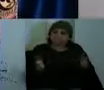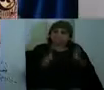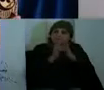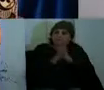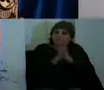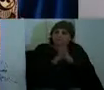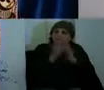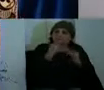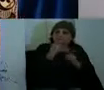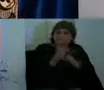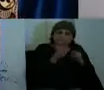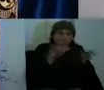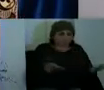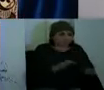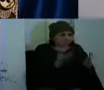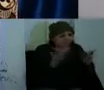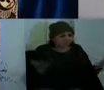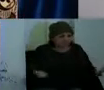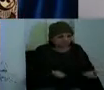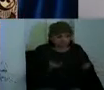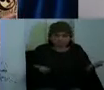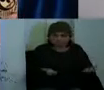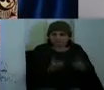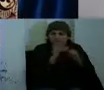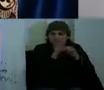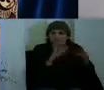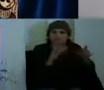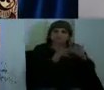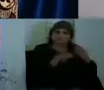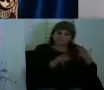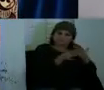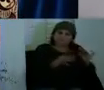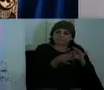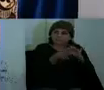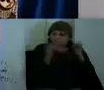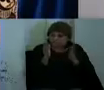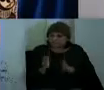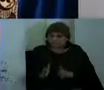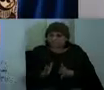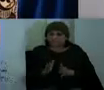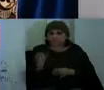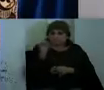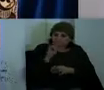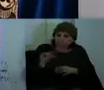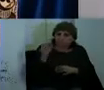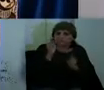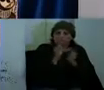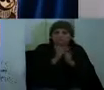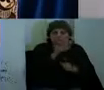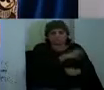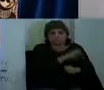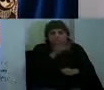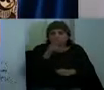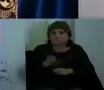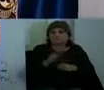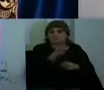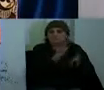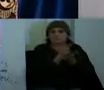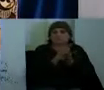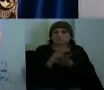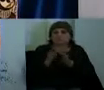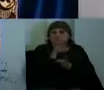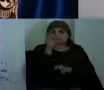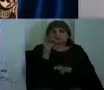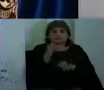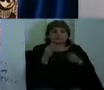done here. Bless our message and messenger today. Anoint her with the power of the Holy Spirit. Let us